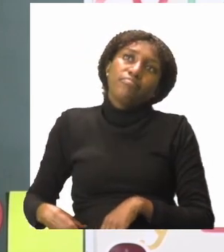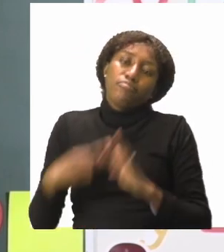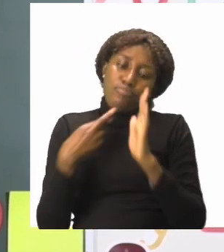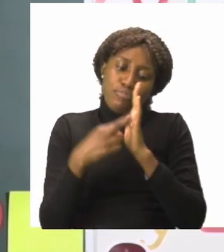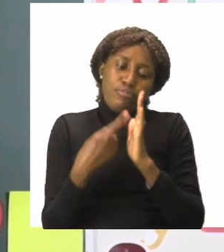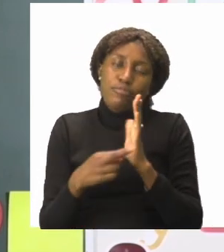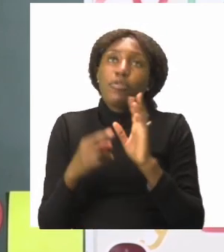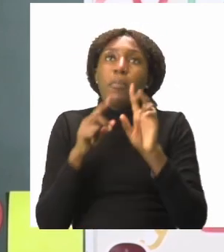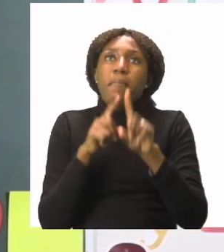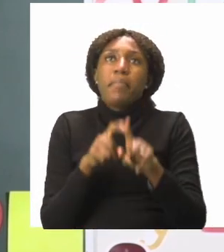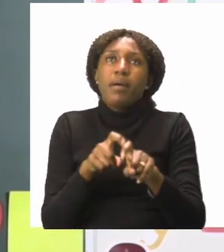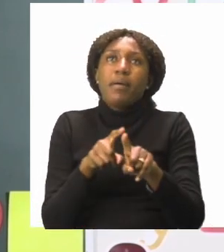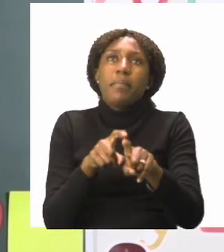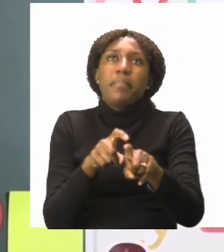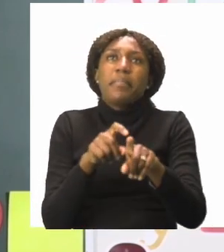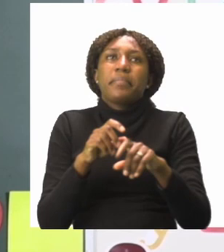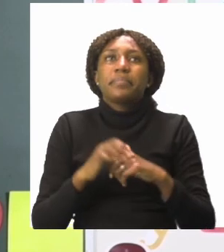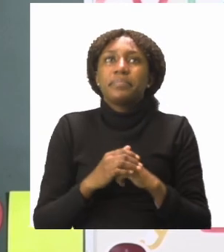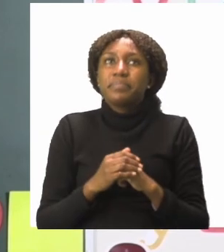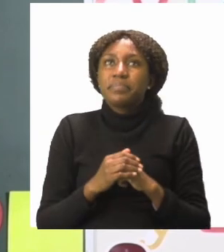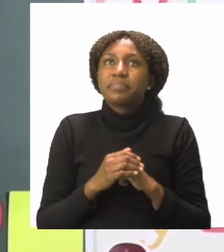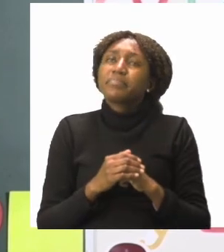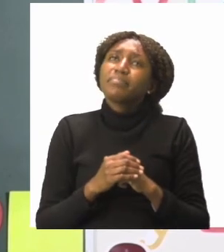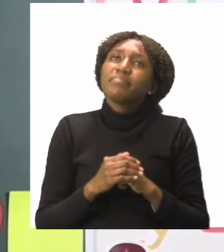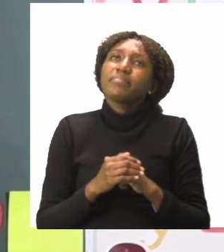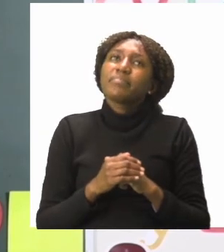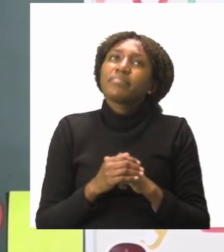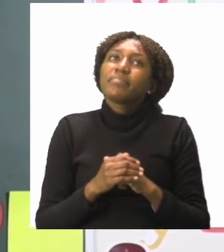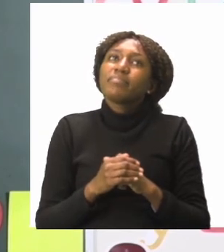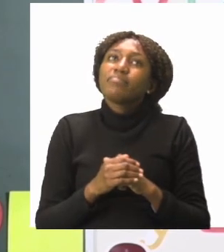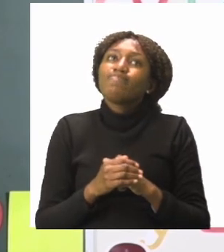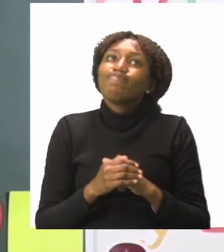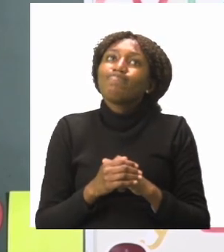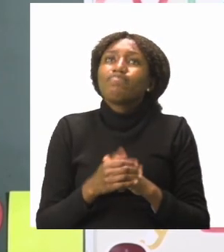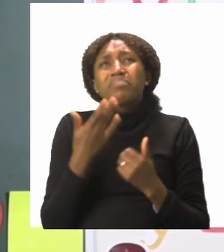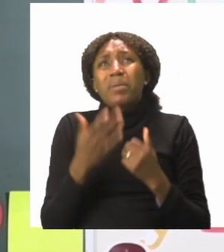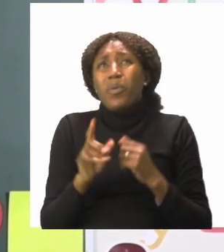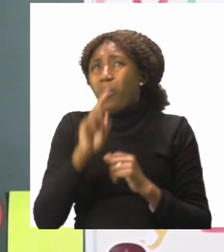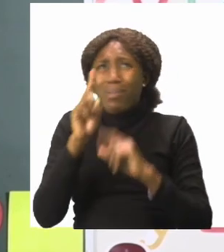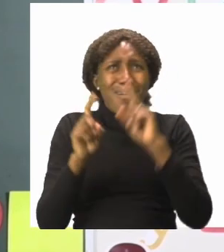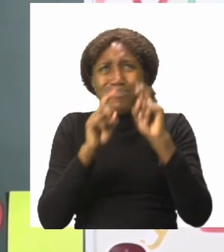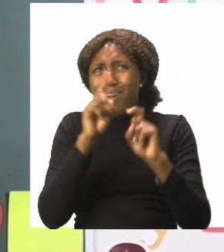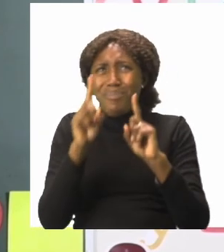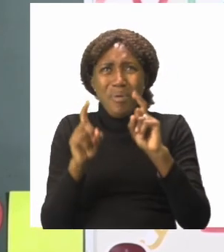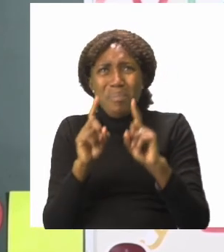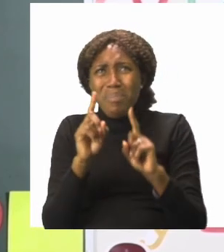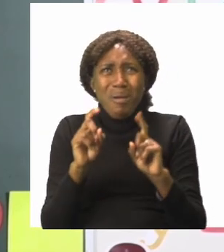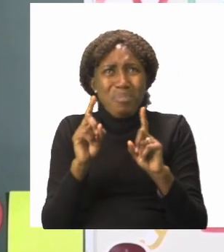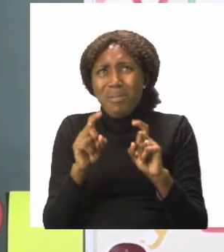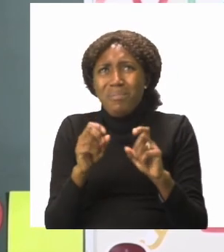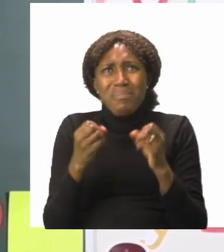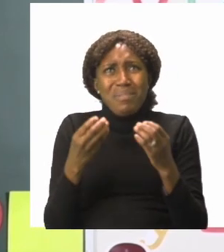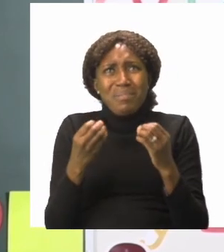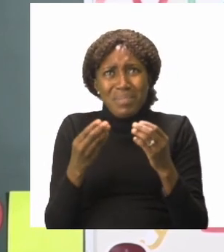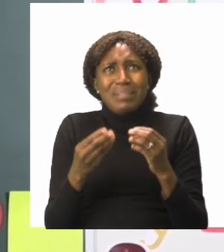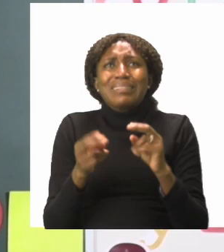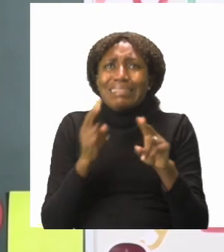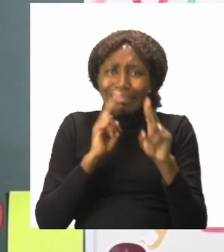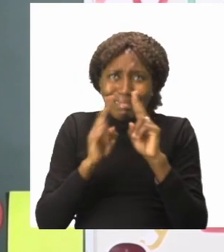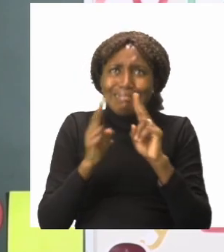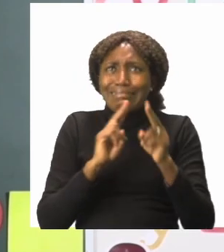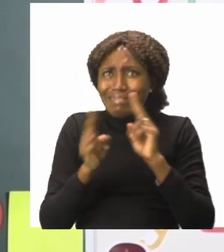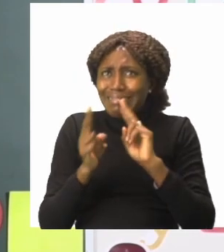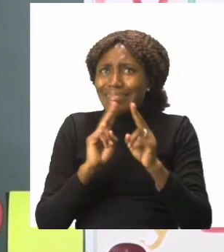road. I know that you have plenty more questions and answers, and you can talk about them with